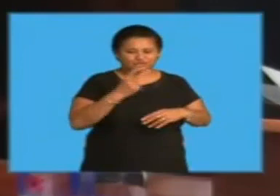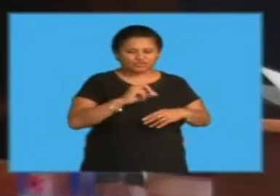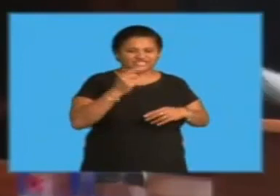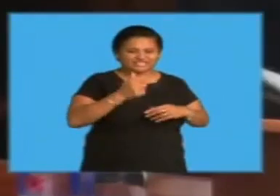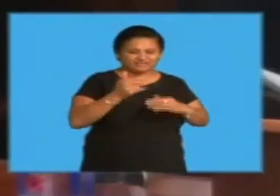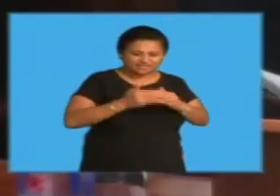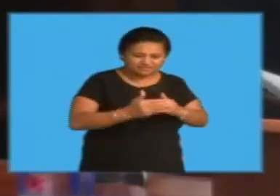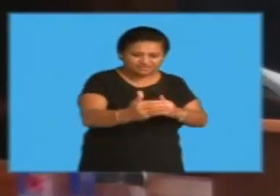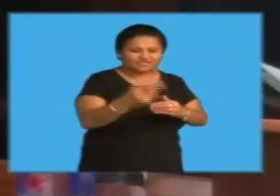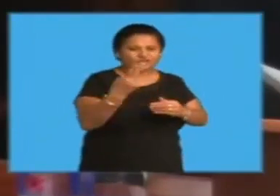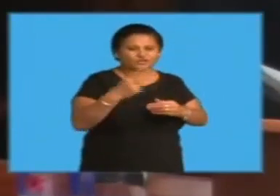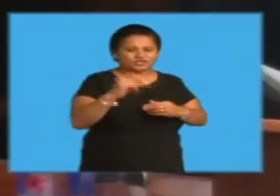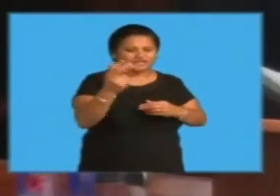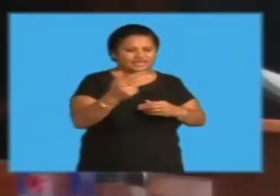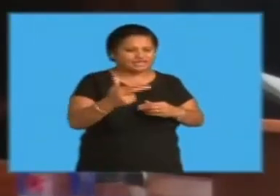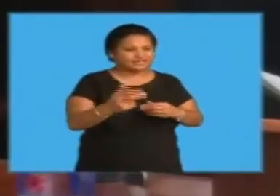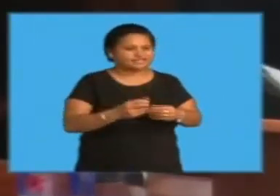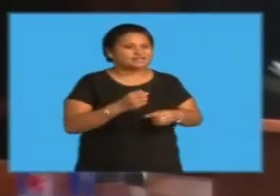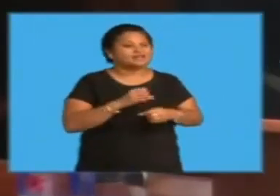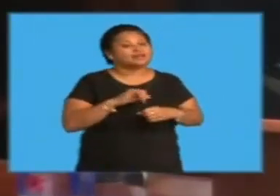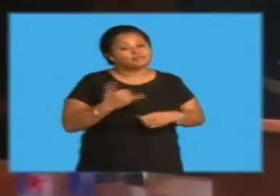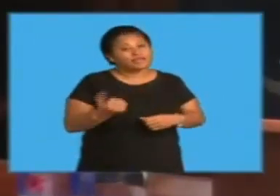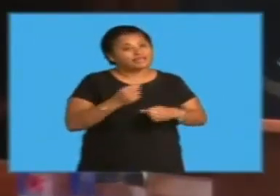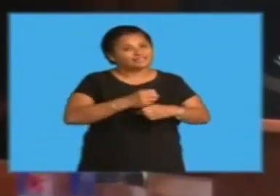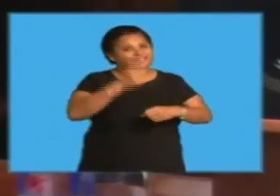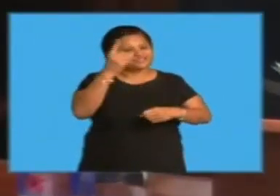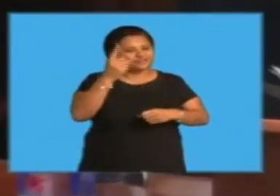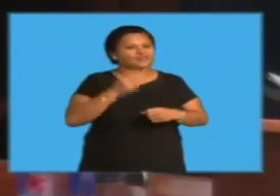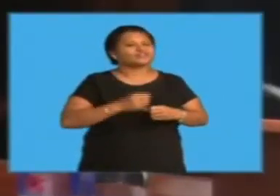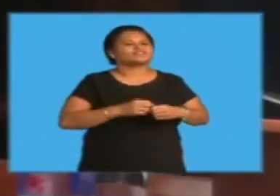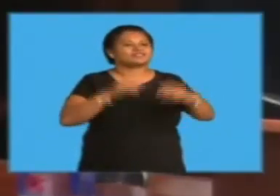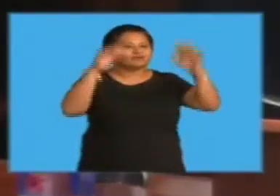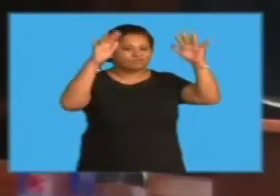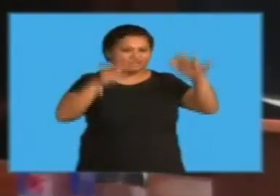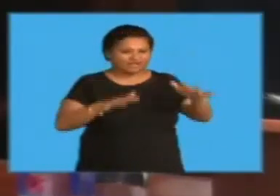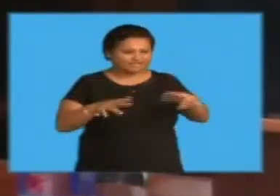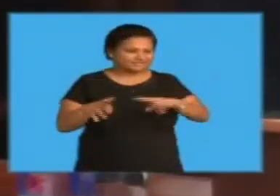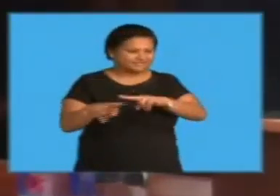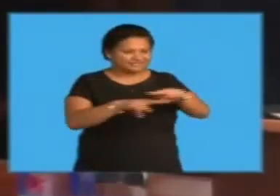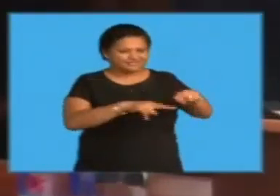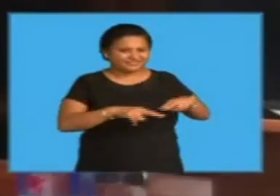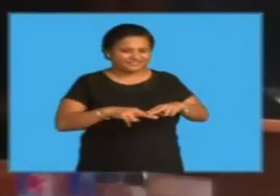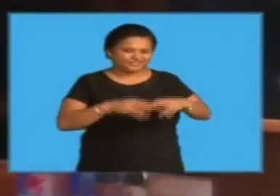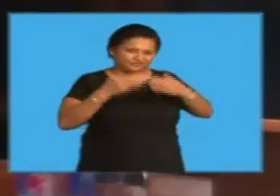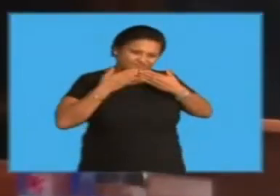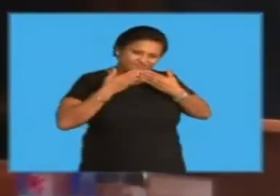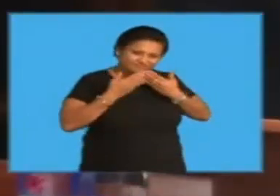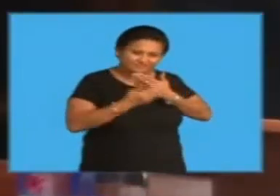Nasawalewu, Sukriya, Bahut Dhanyavad, Sheshe, Fayacha. Thank you.